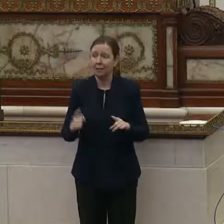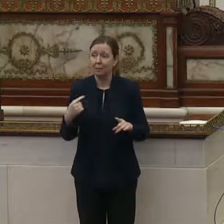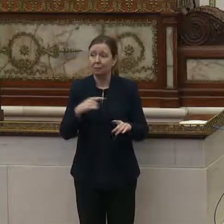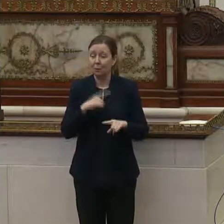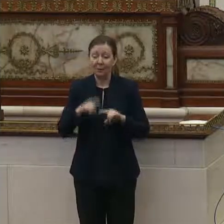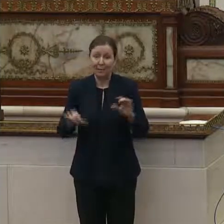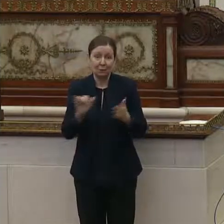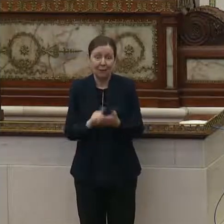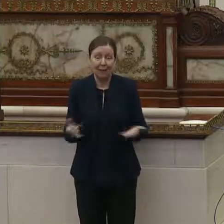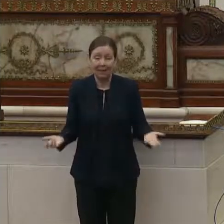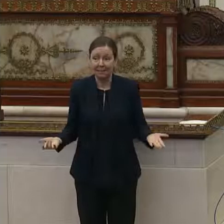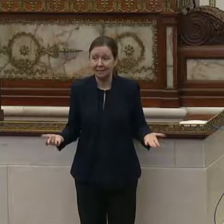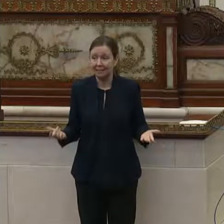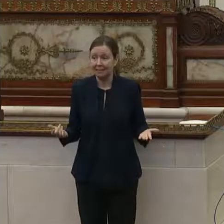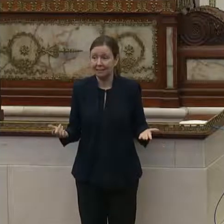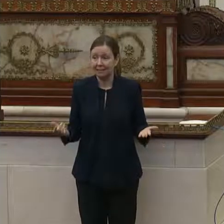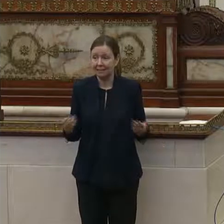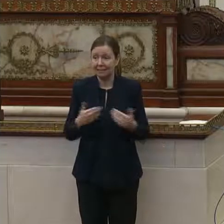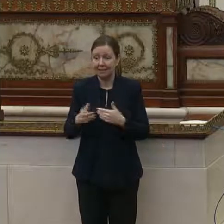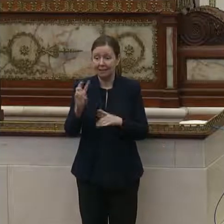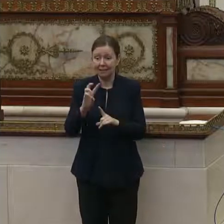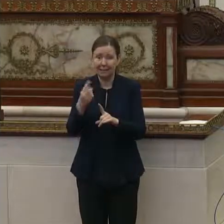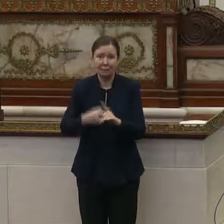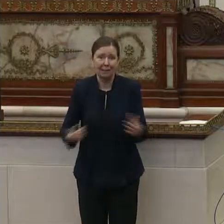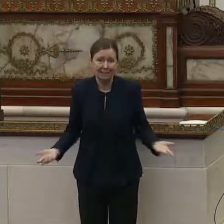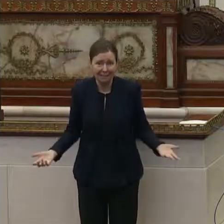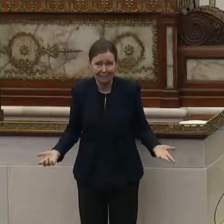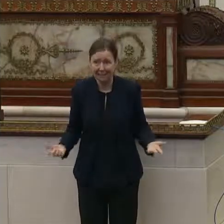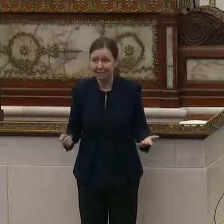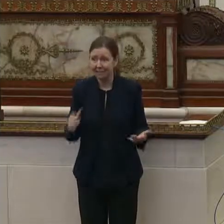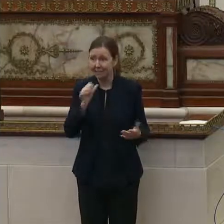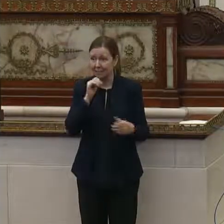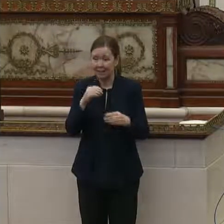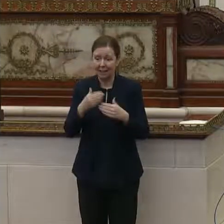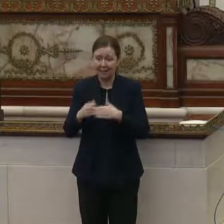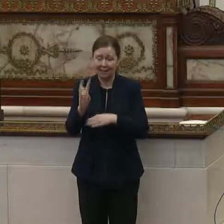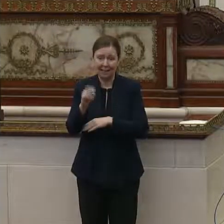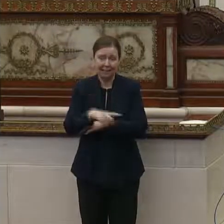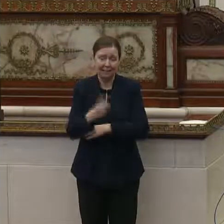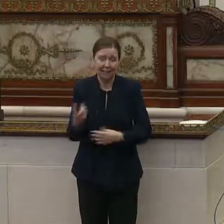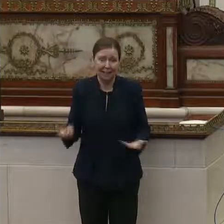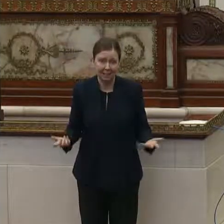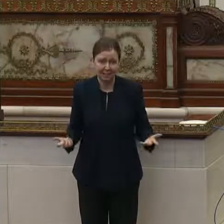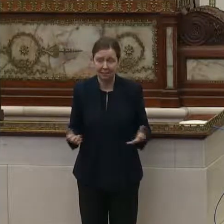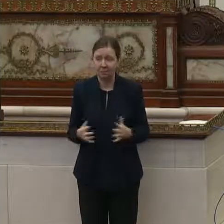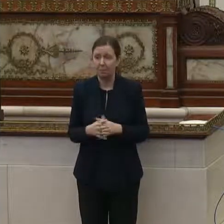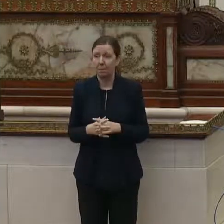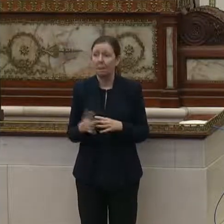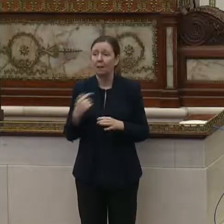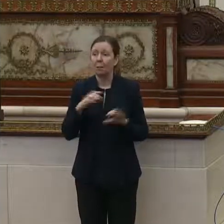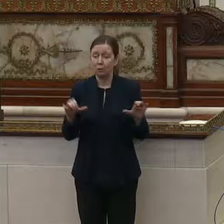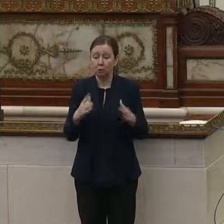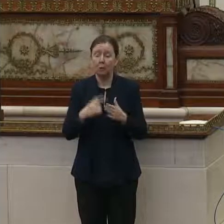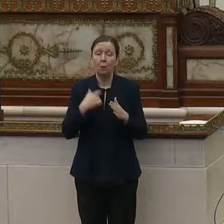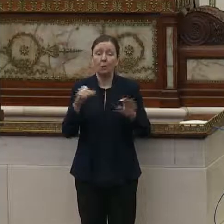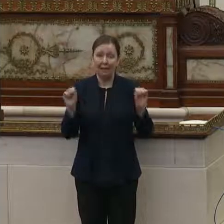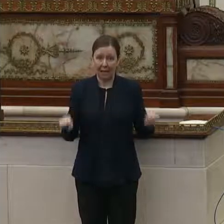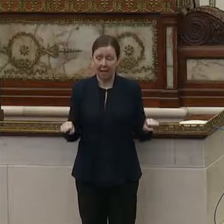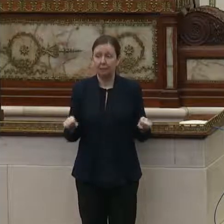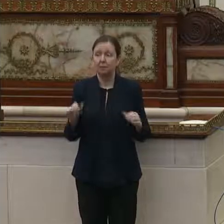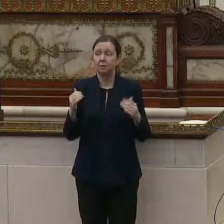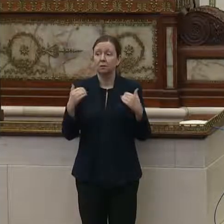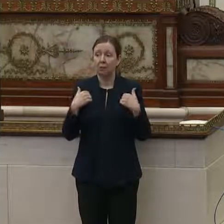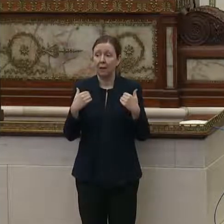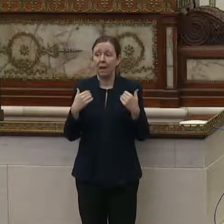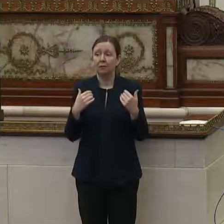be able to do, I don't think, in the next 6 months, certainly not in the next 60 days. So we're doing what we can, which is to have the